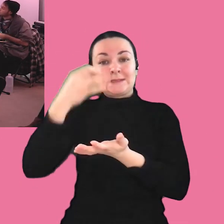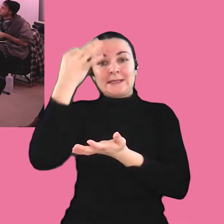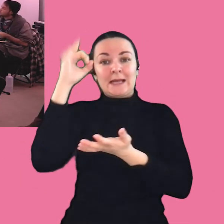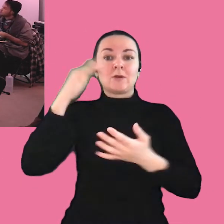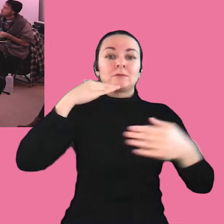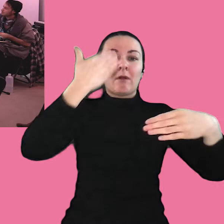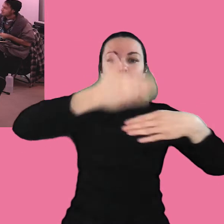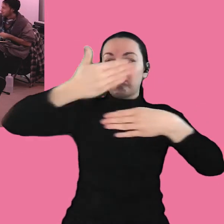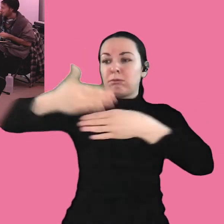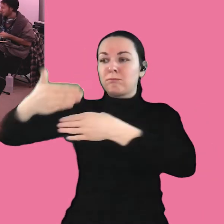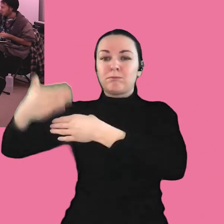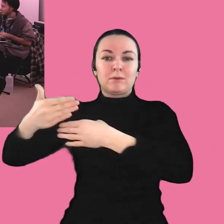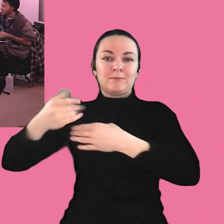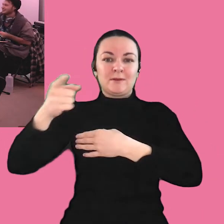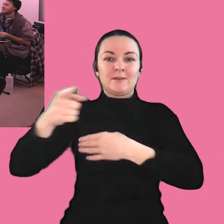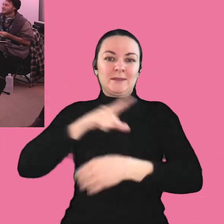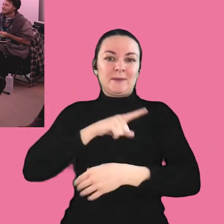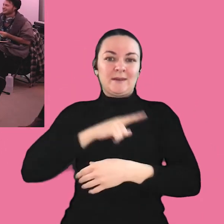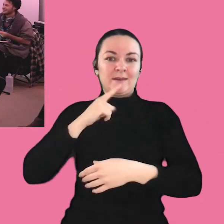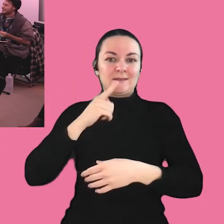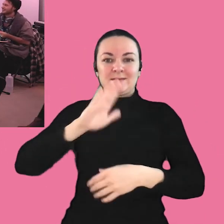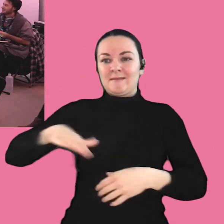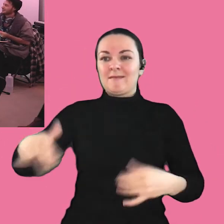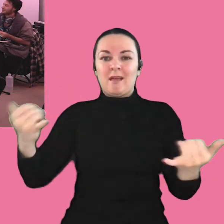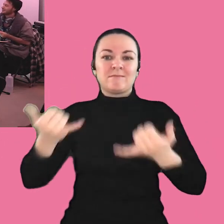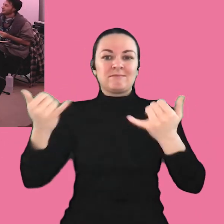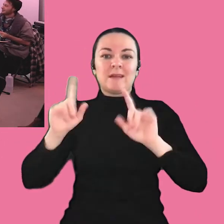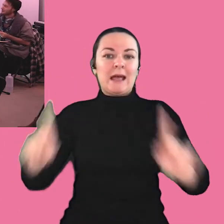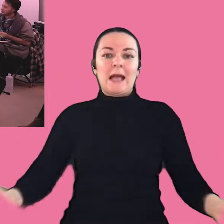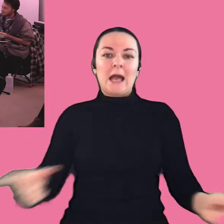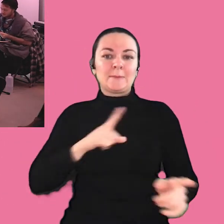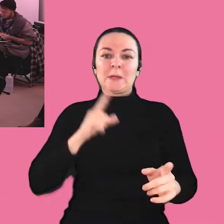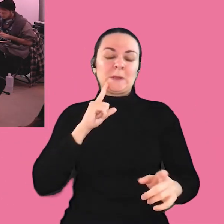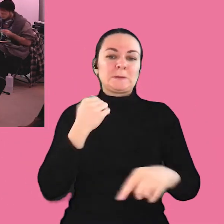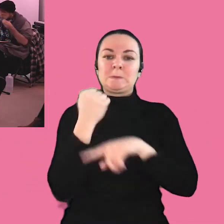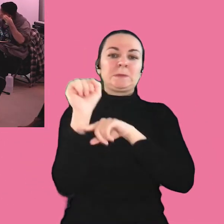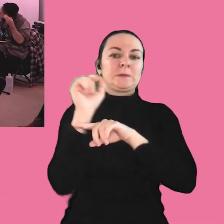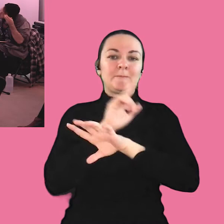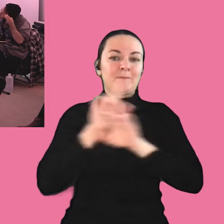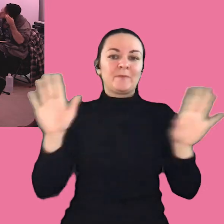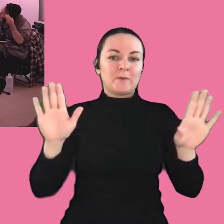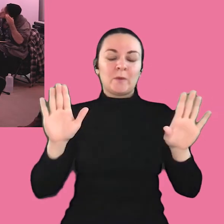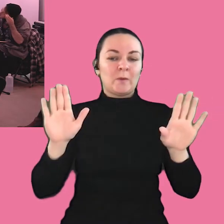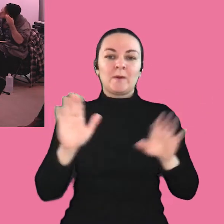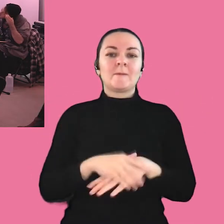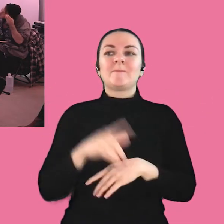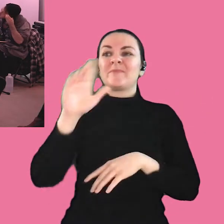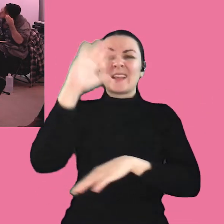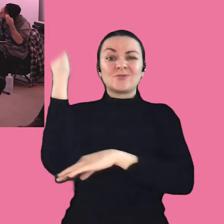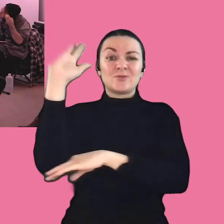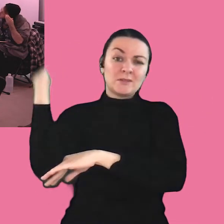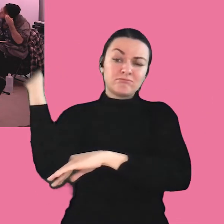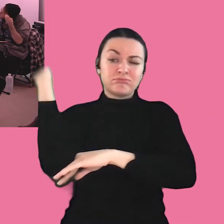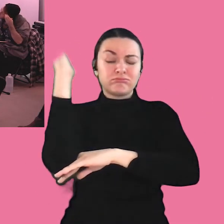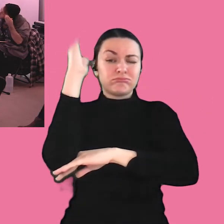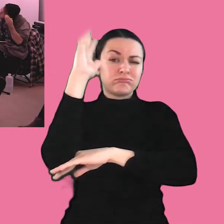was grim up north, we had 1 bar of soap. But to be serious, it was we had one tree that grew outside,